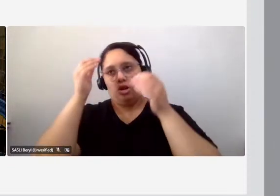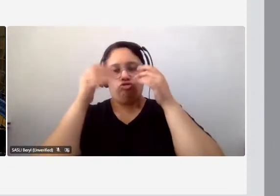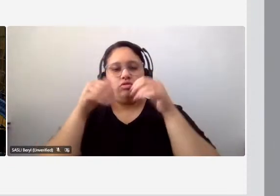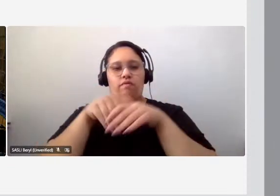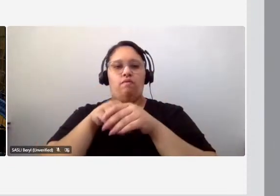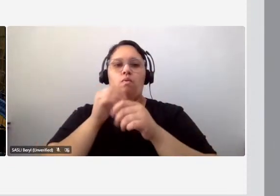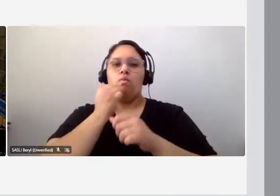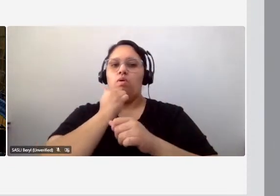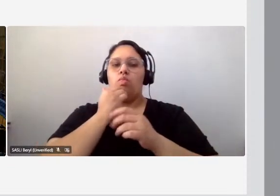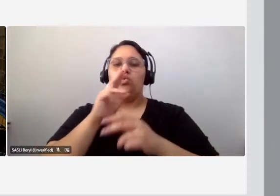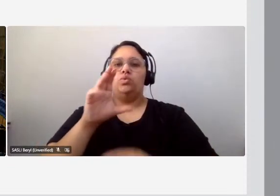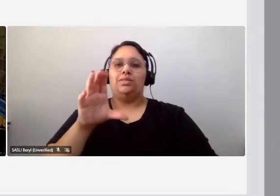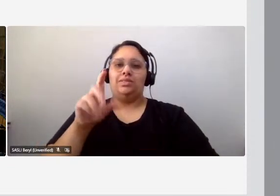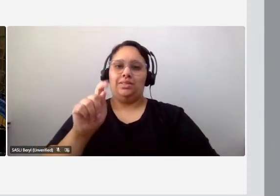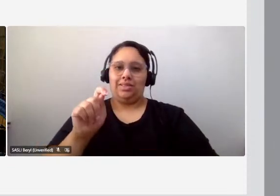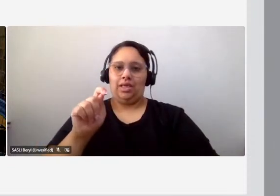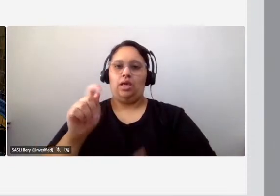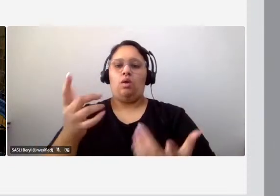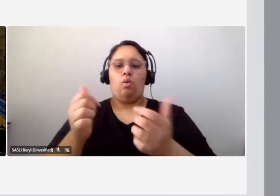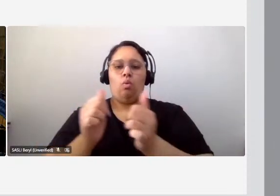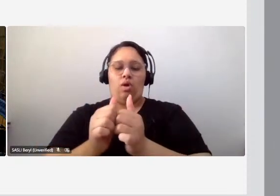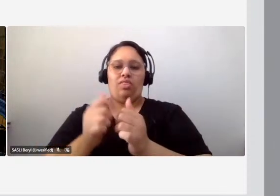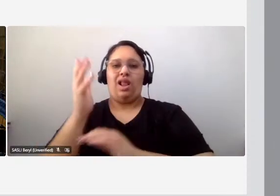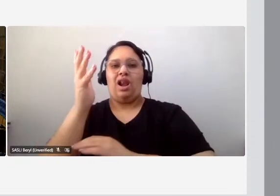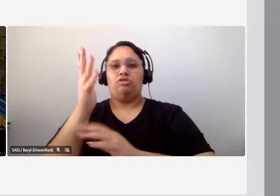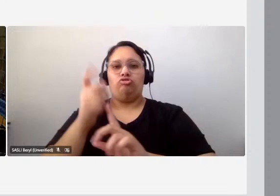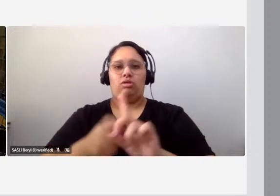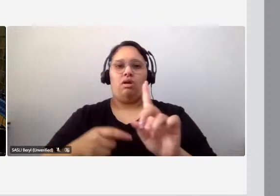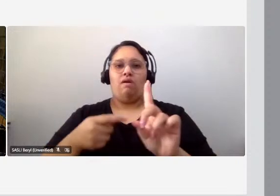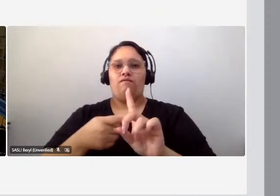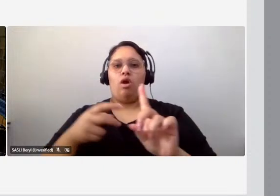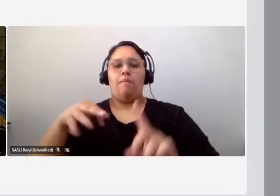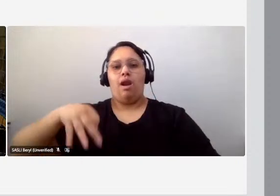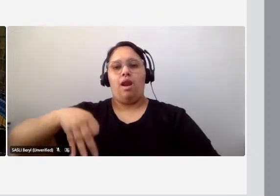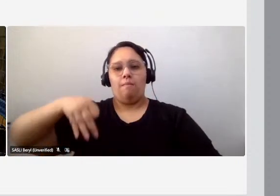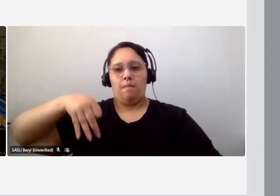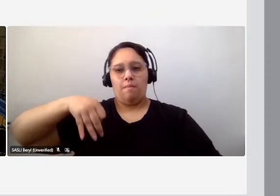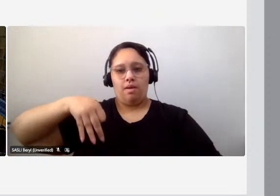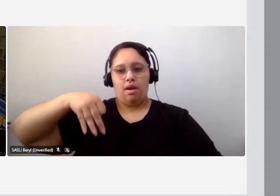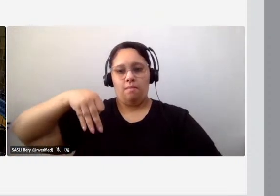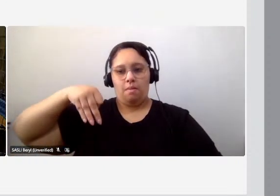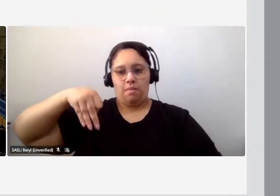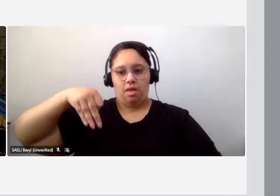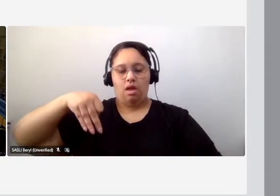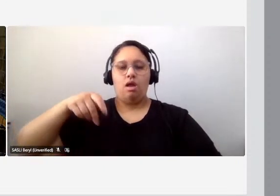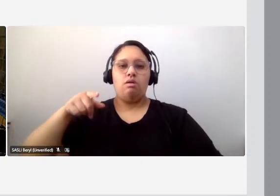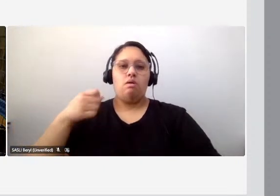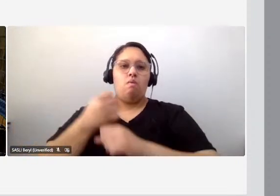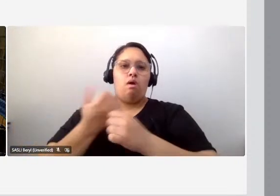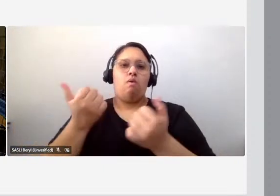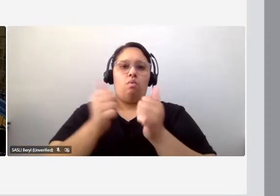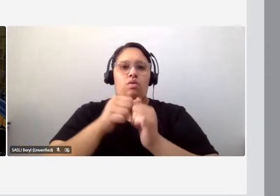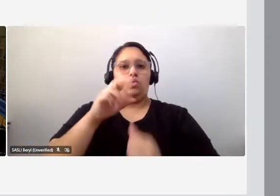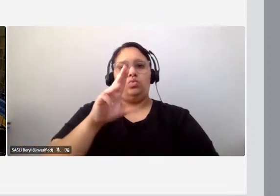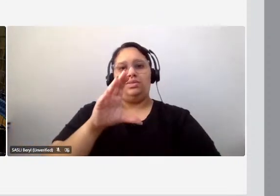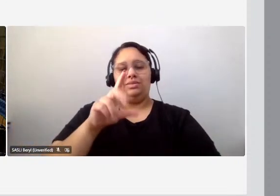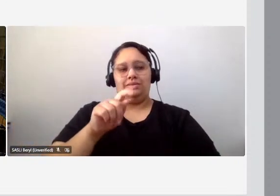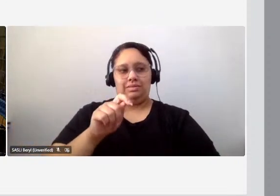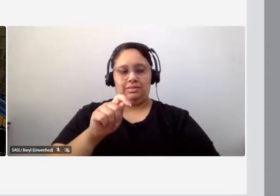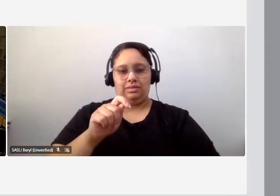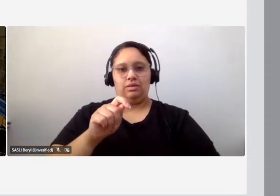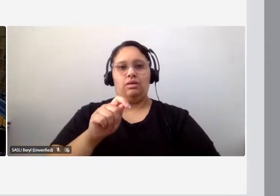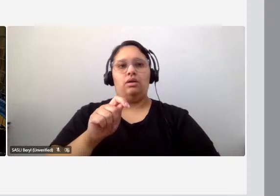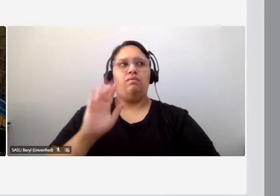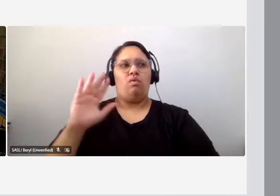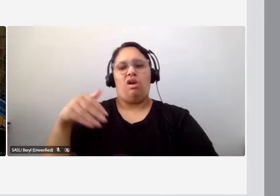the UCT together with a lecturer from Namibia, which was working with UCT. And for